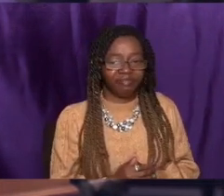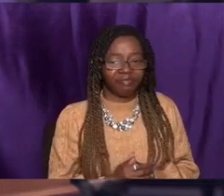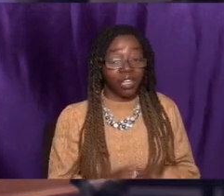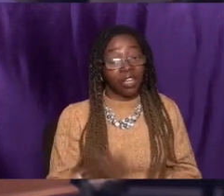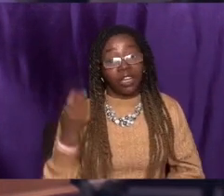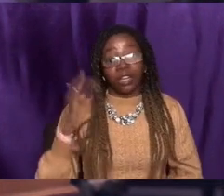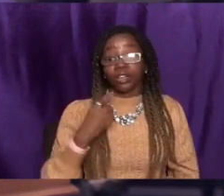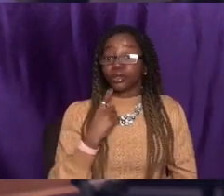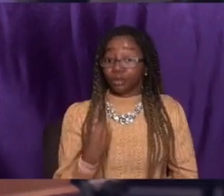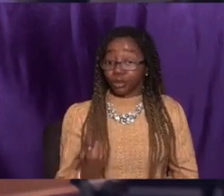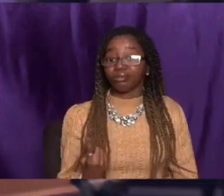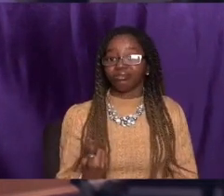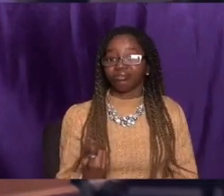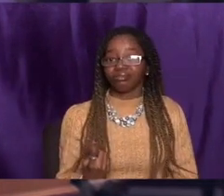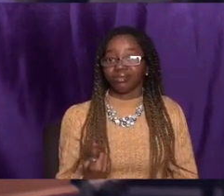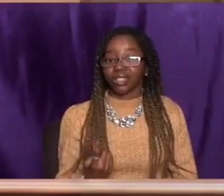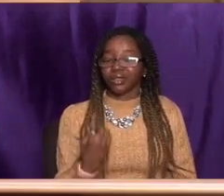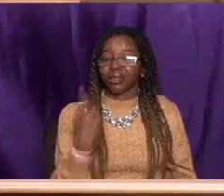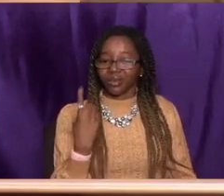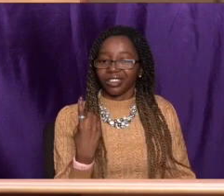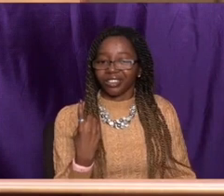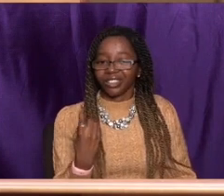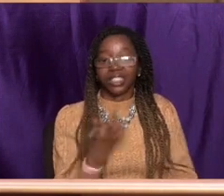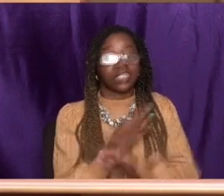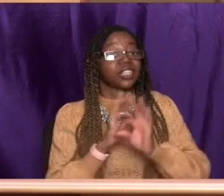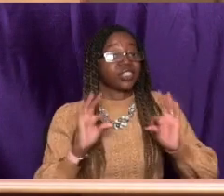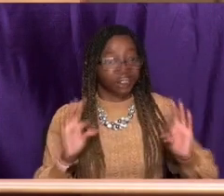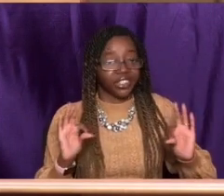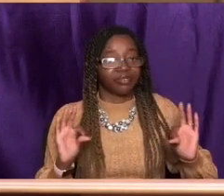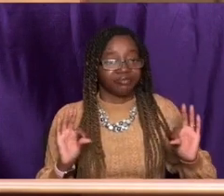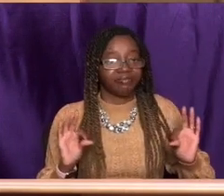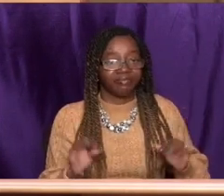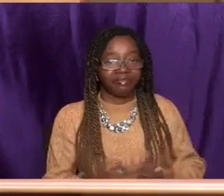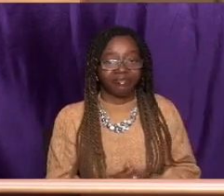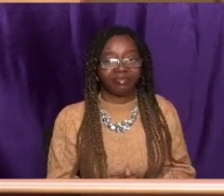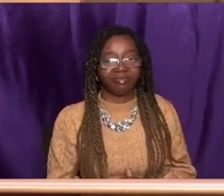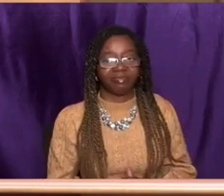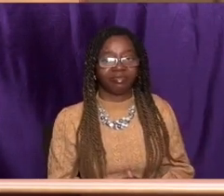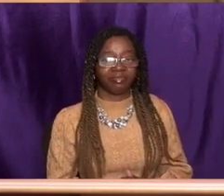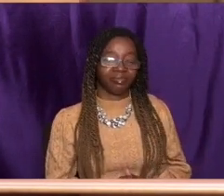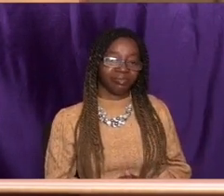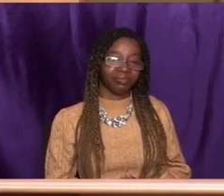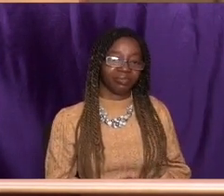God told you to be the one to set us free?